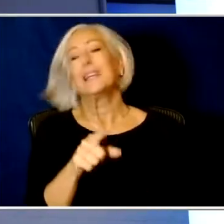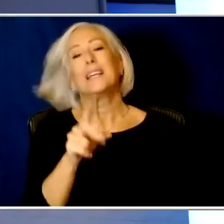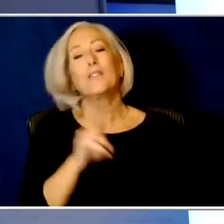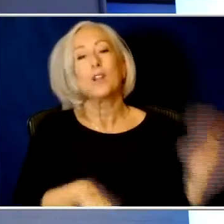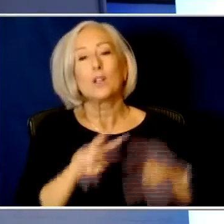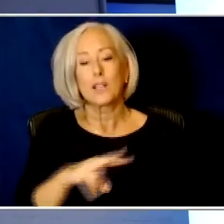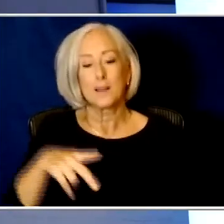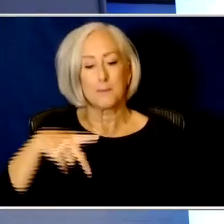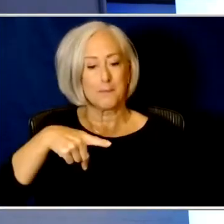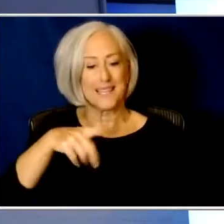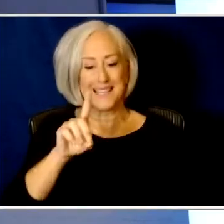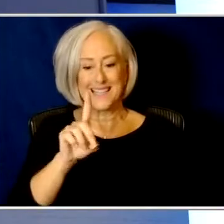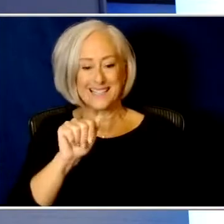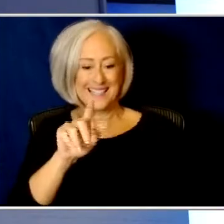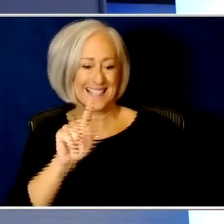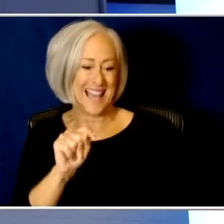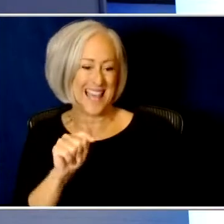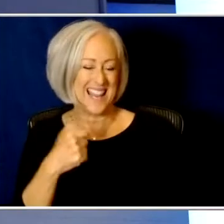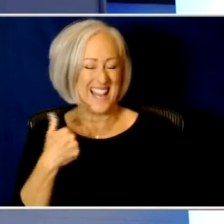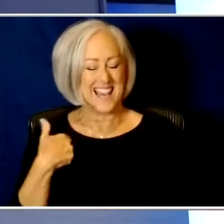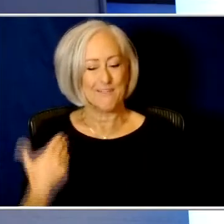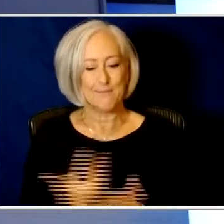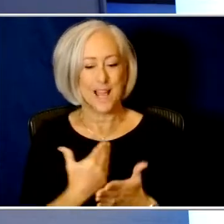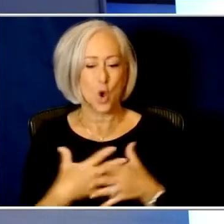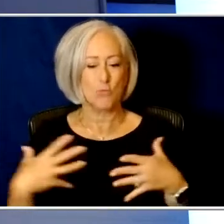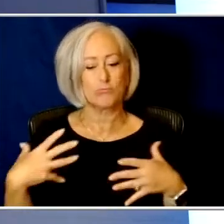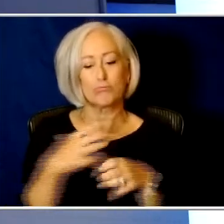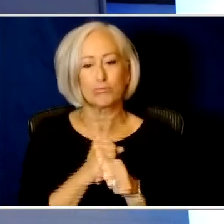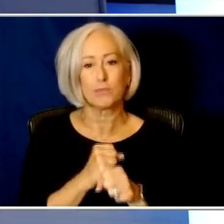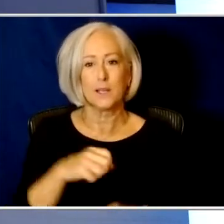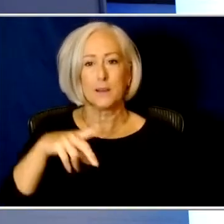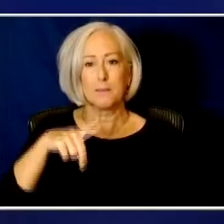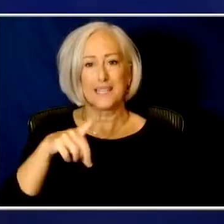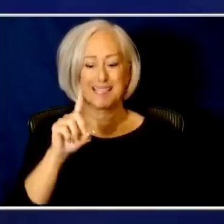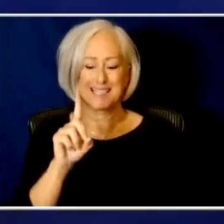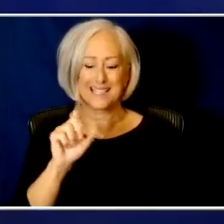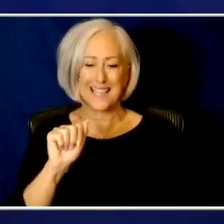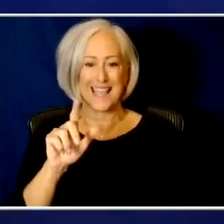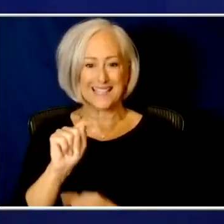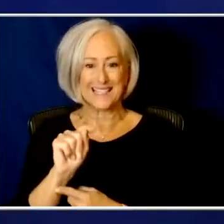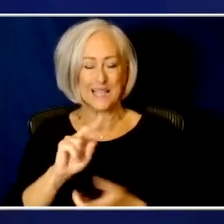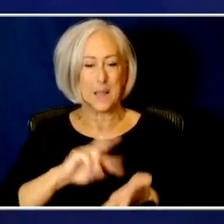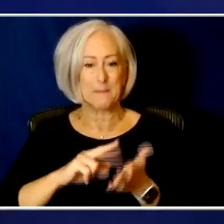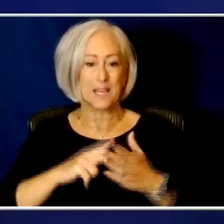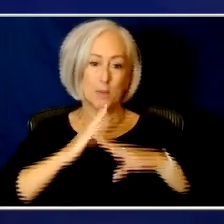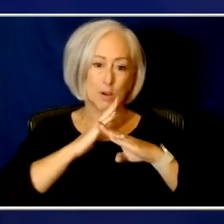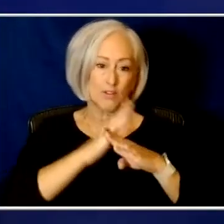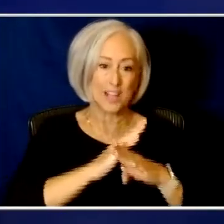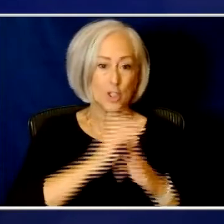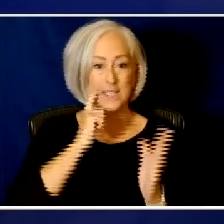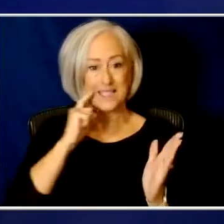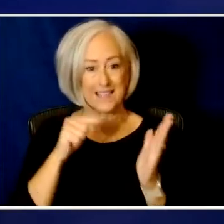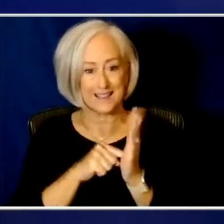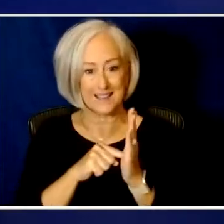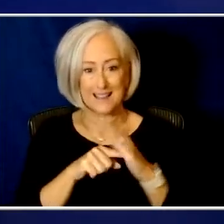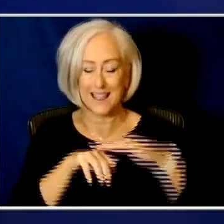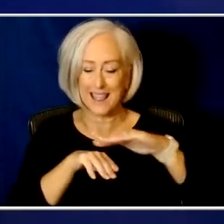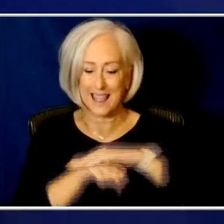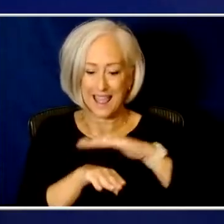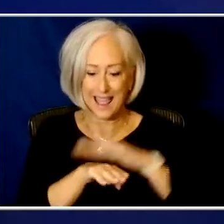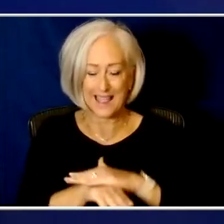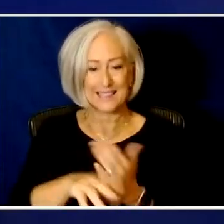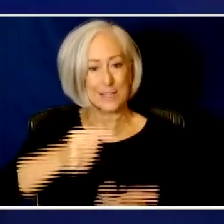Watch out, everybody! I got a new thing going on here. PDAT: prevention, detection, access, treatment. So